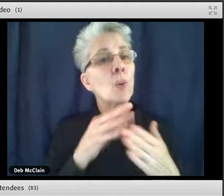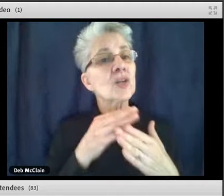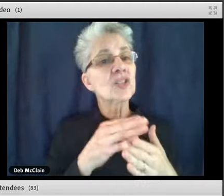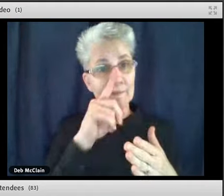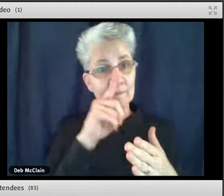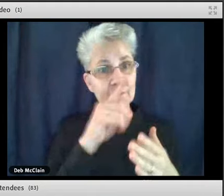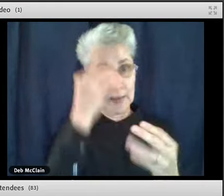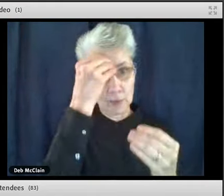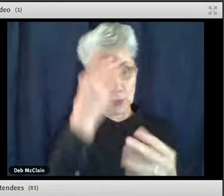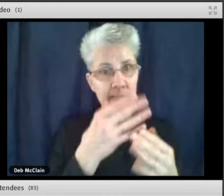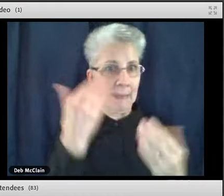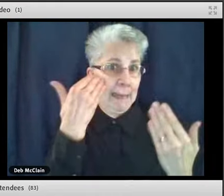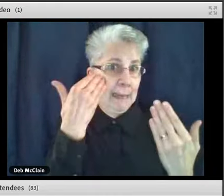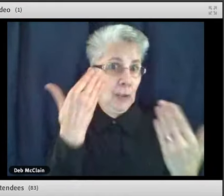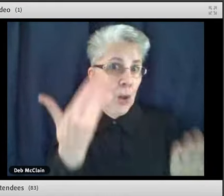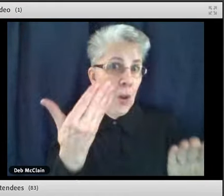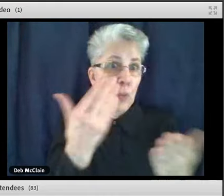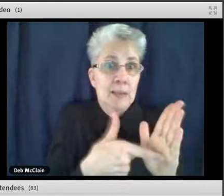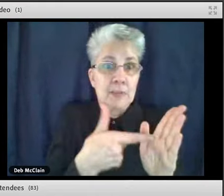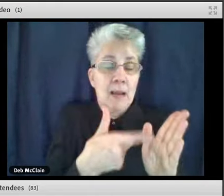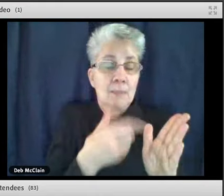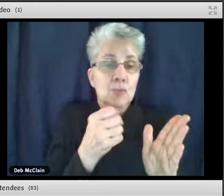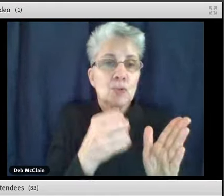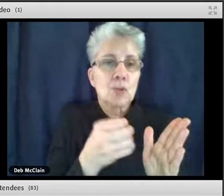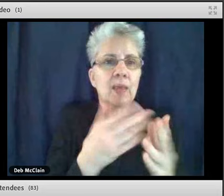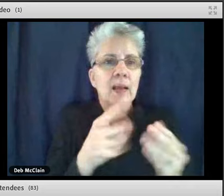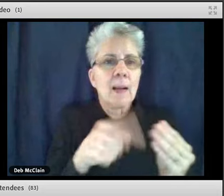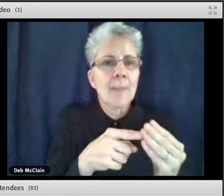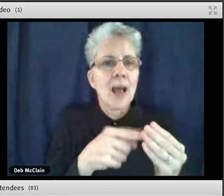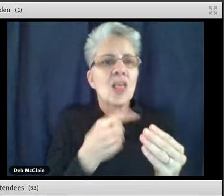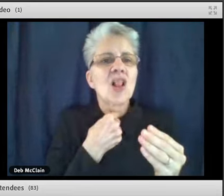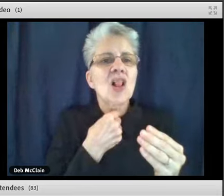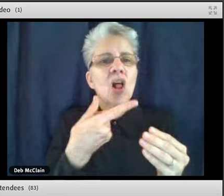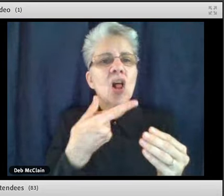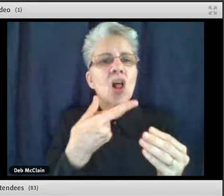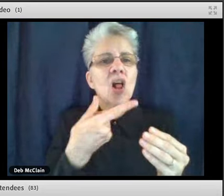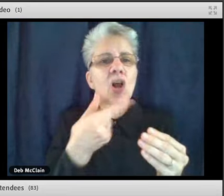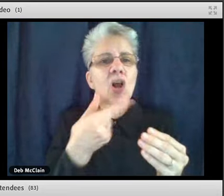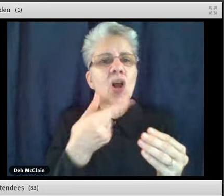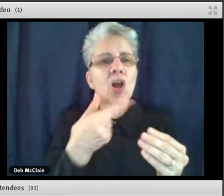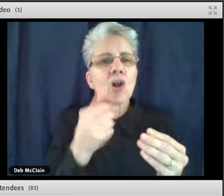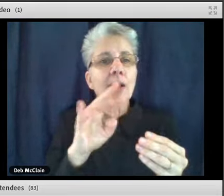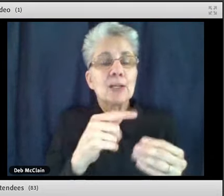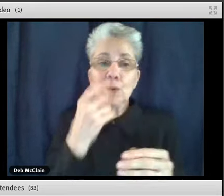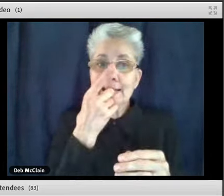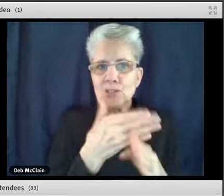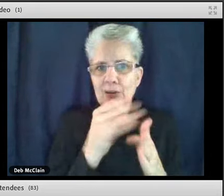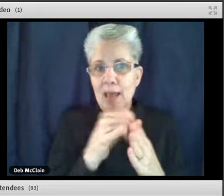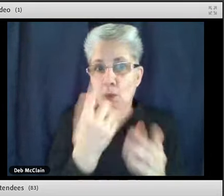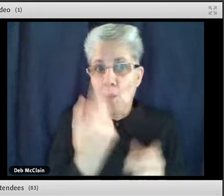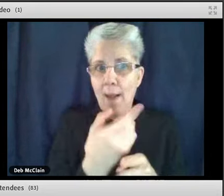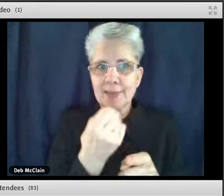people, I think there was a news story just last night about these people who heard about that they were testing this specific